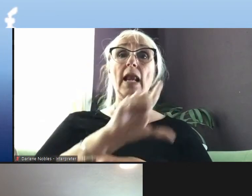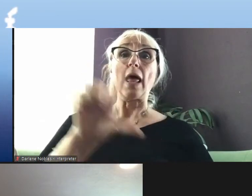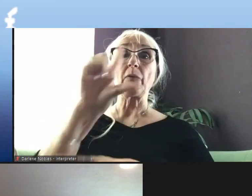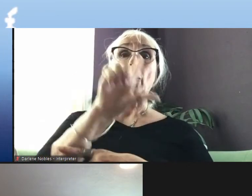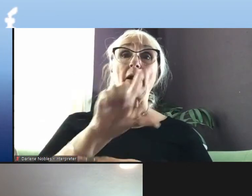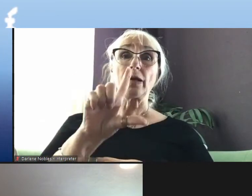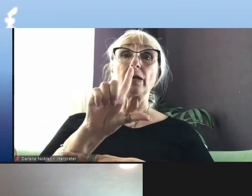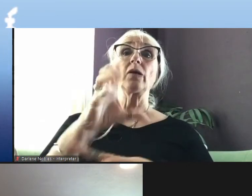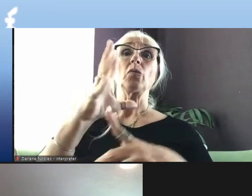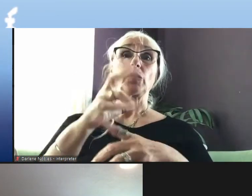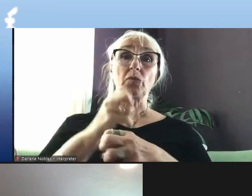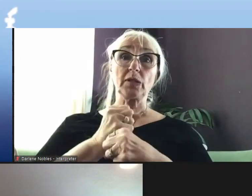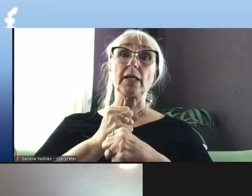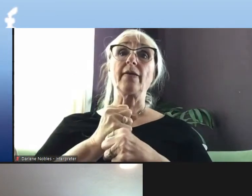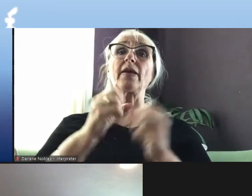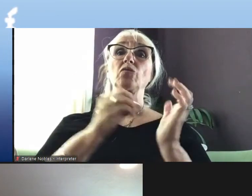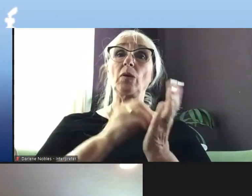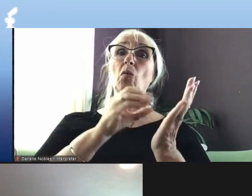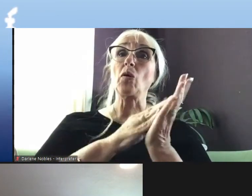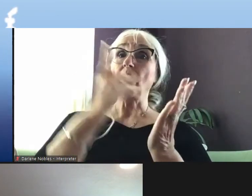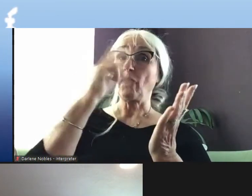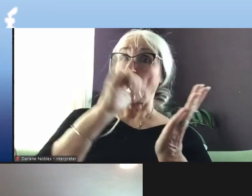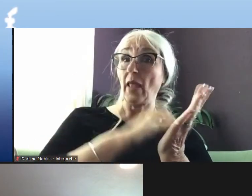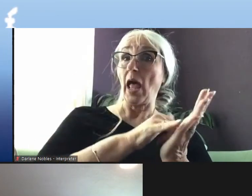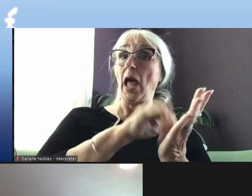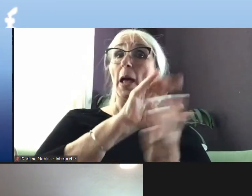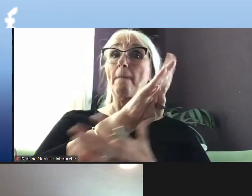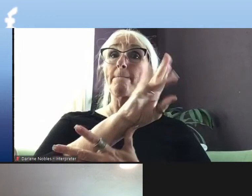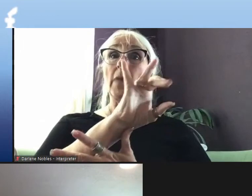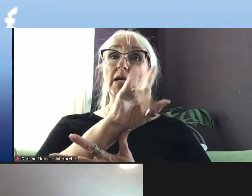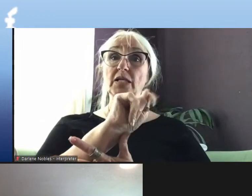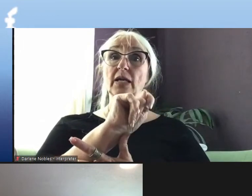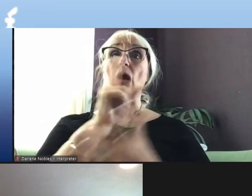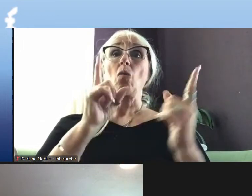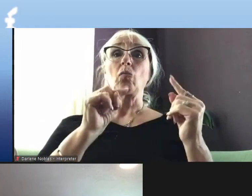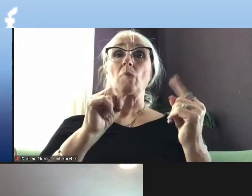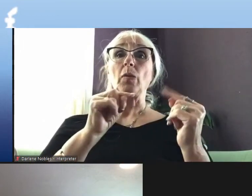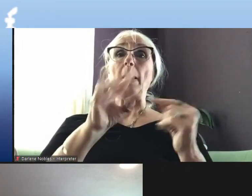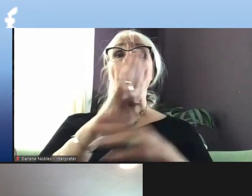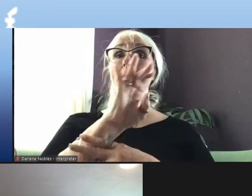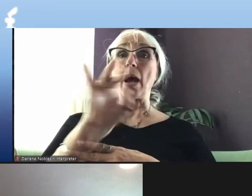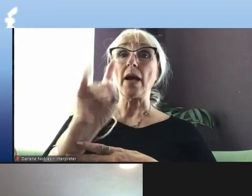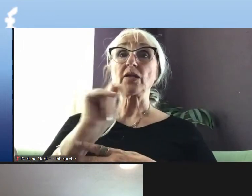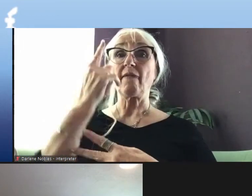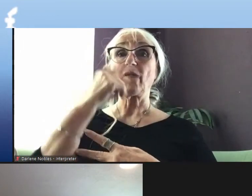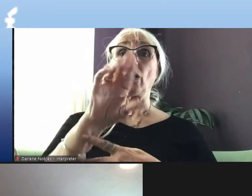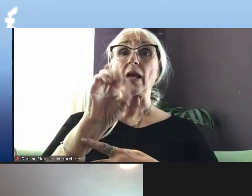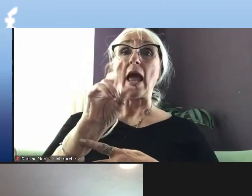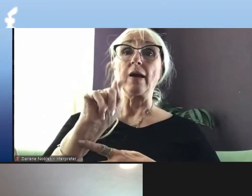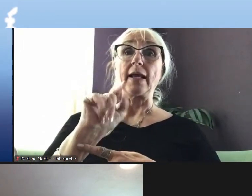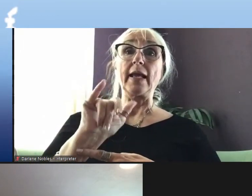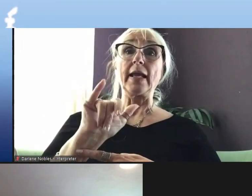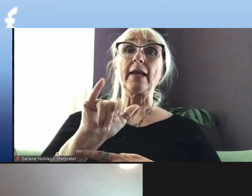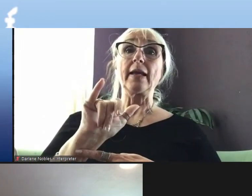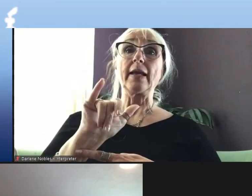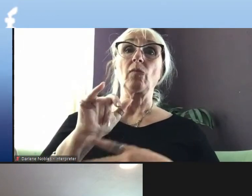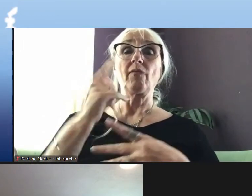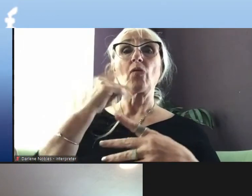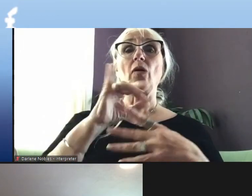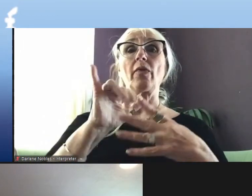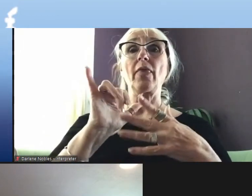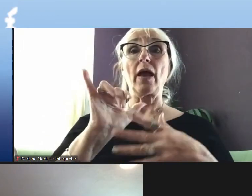so this is for the recording of that budget. When we budgeted for the county's portion, we budgeted per their